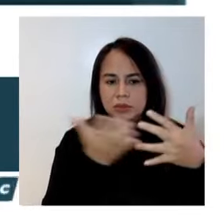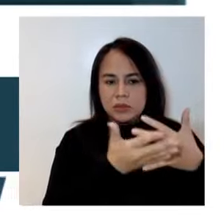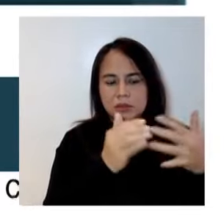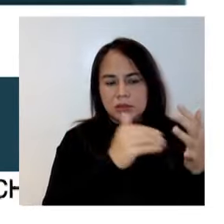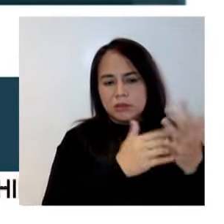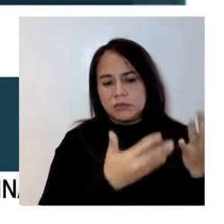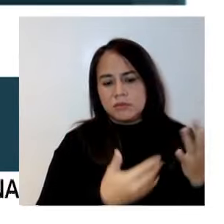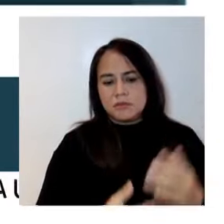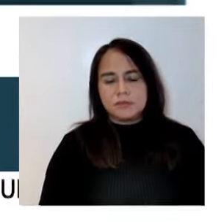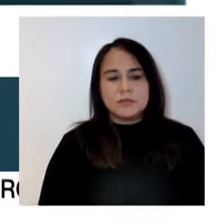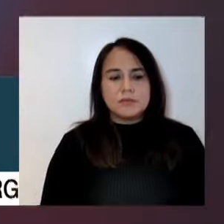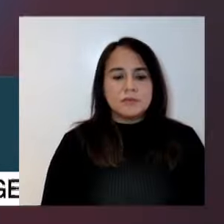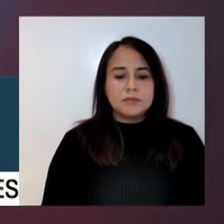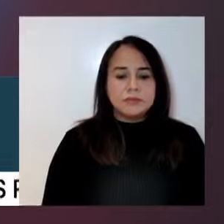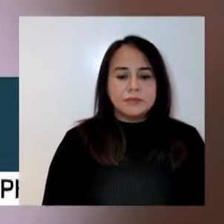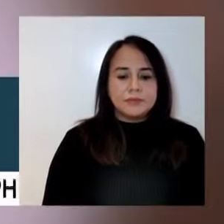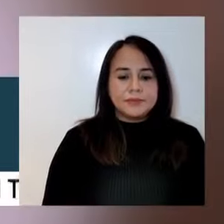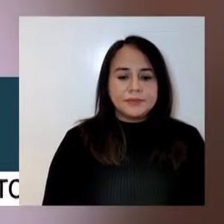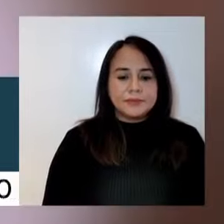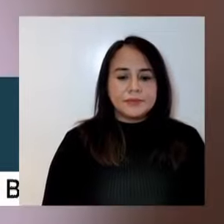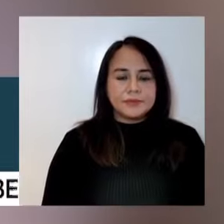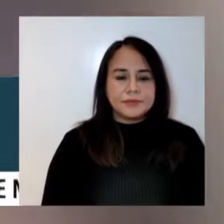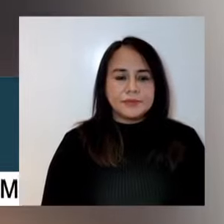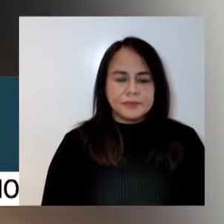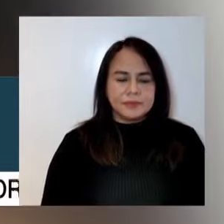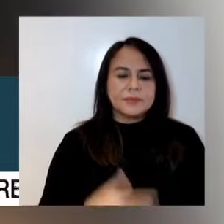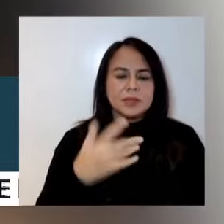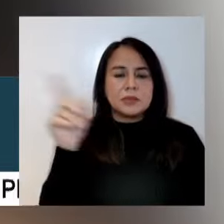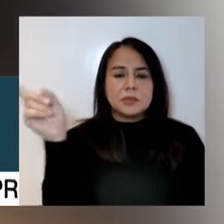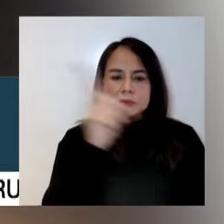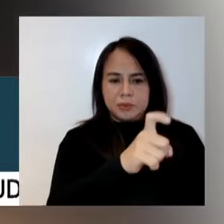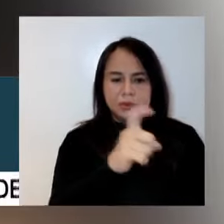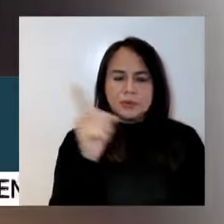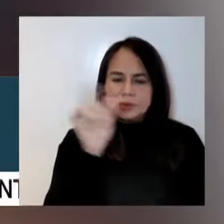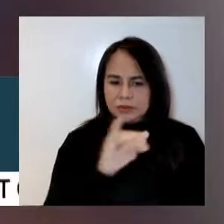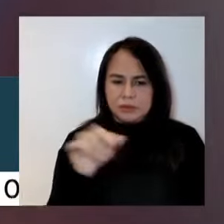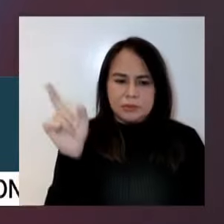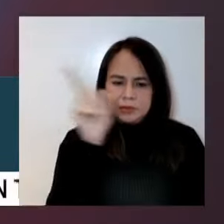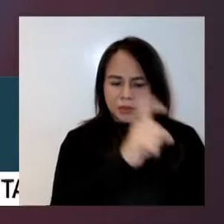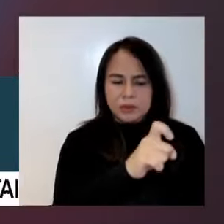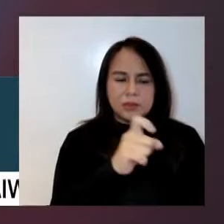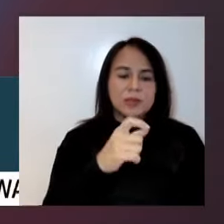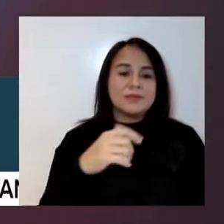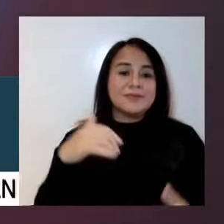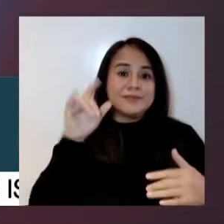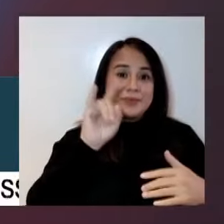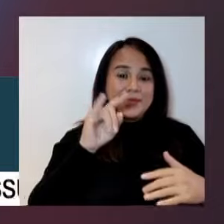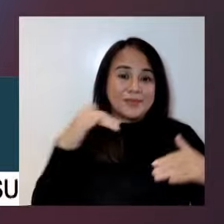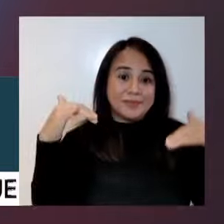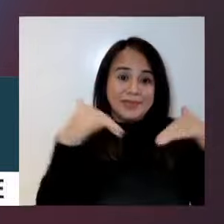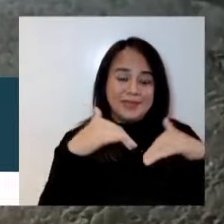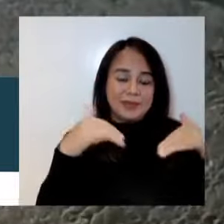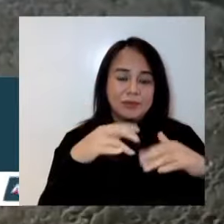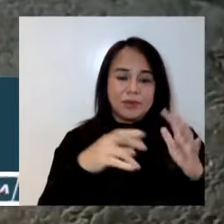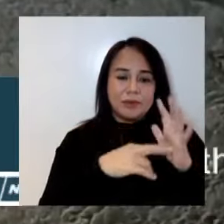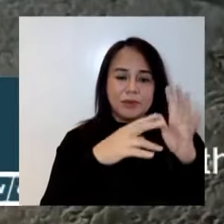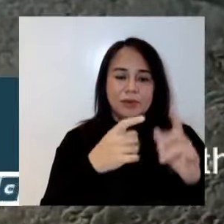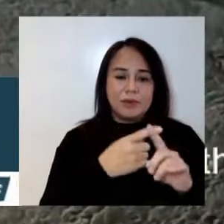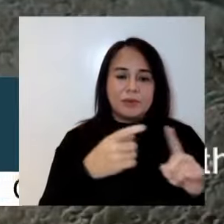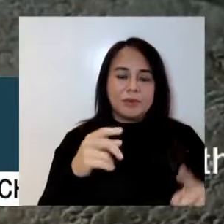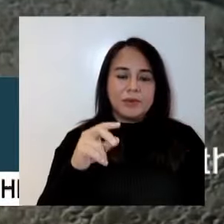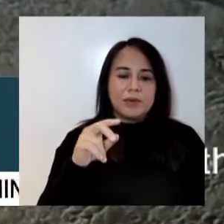Jeff? Well, Carmina, we've asked that particular question in the press conference with a representative from the